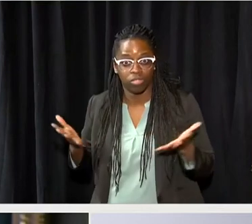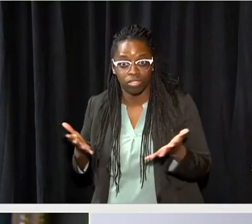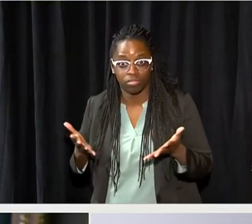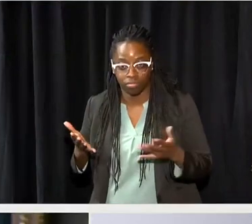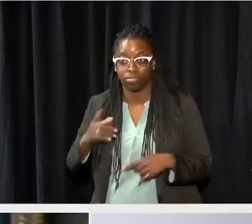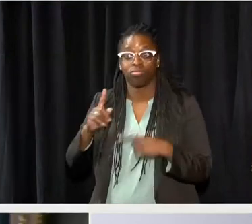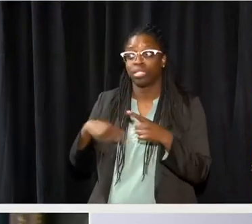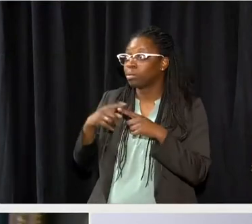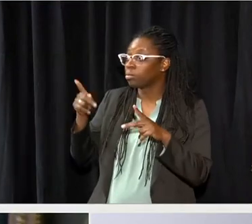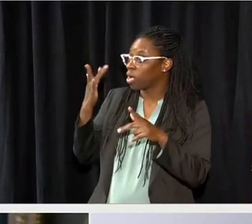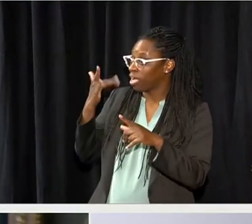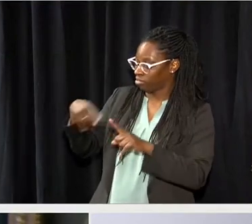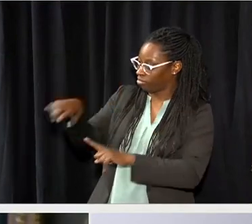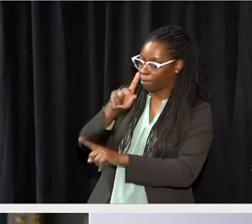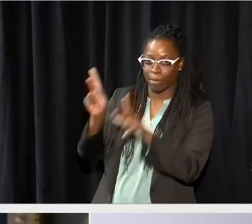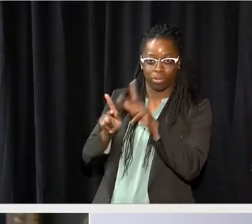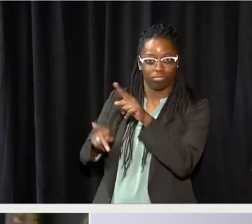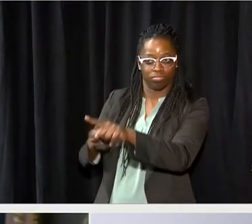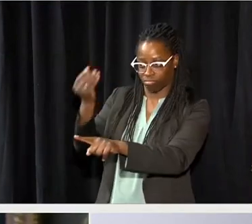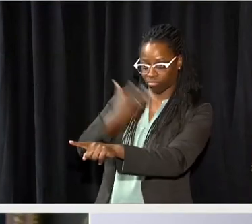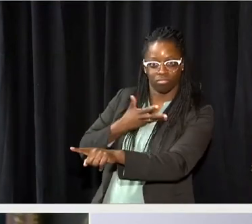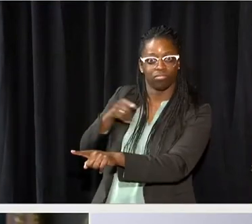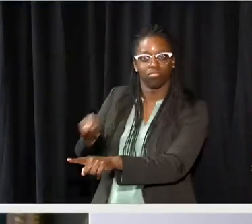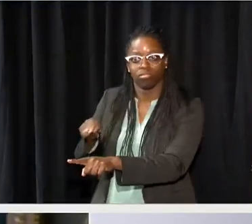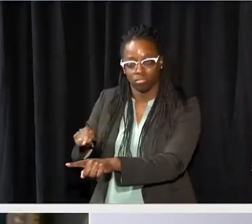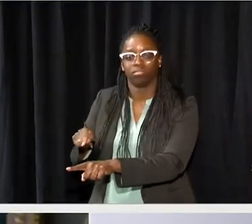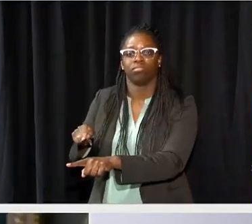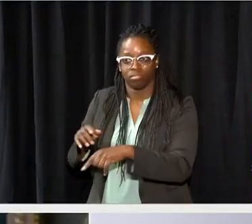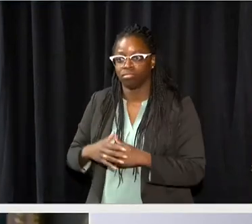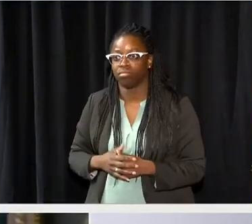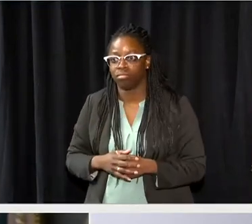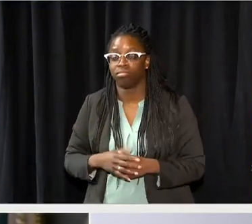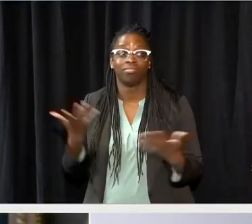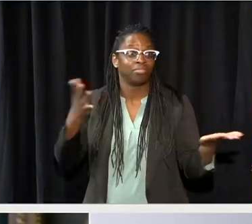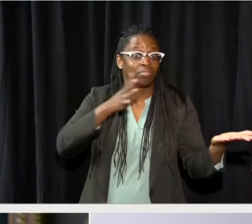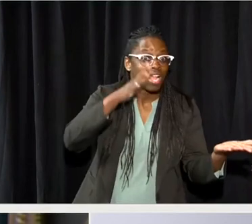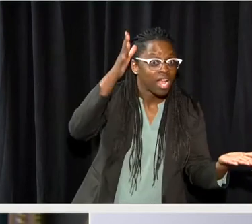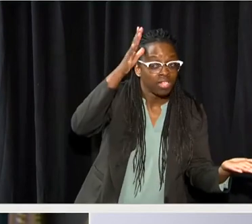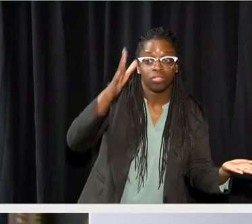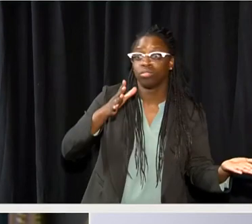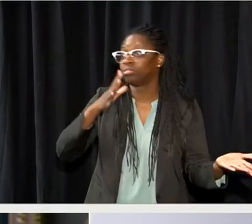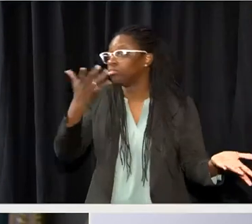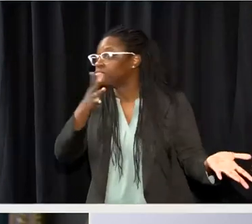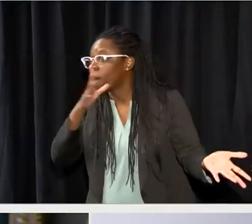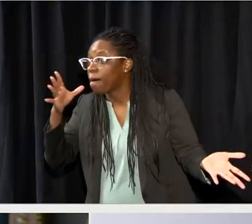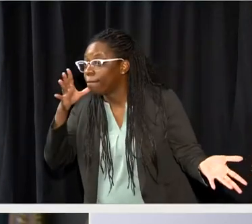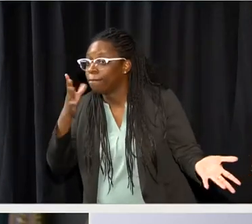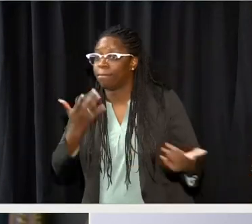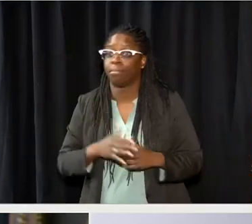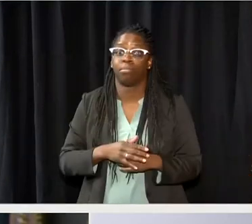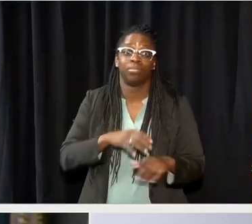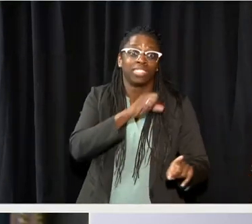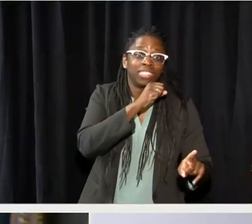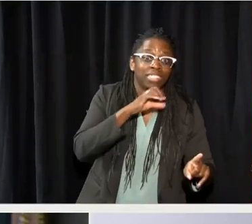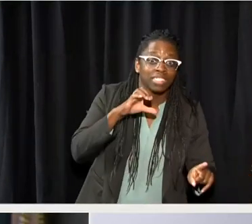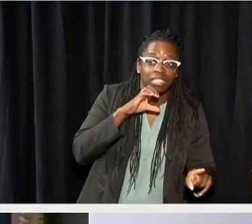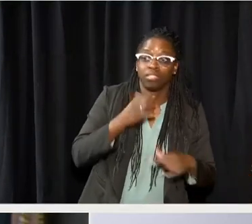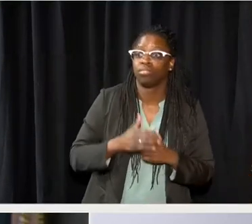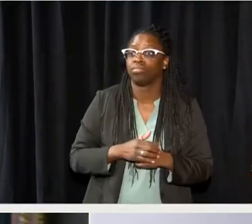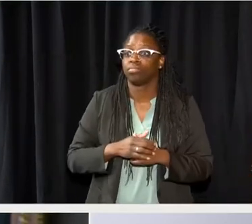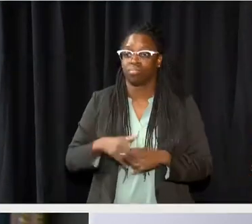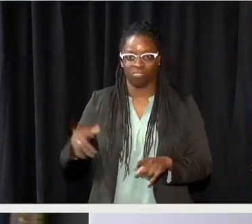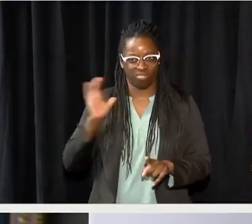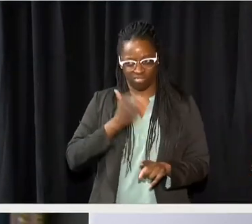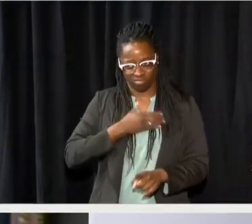student, a family, a business owner, a senior. That's who we work